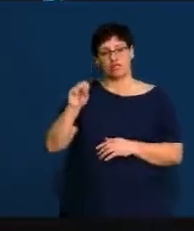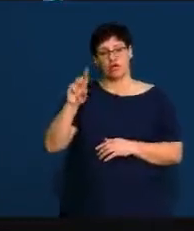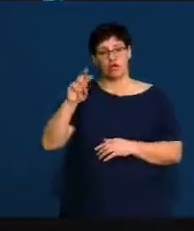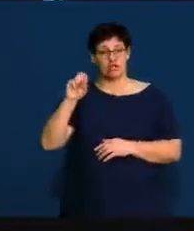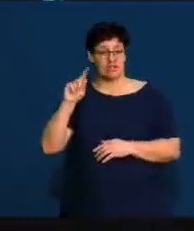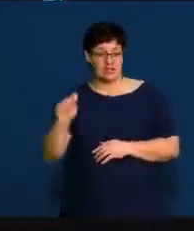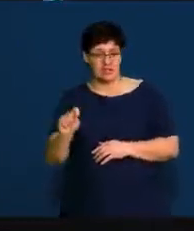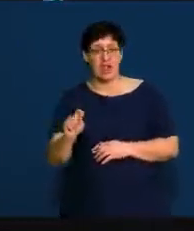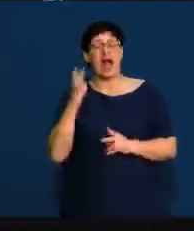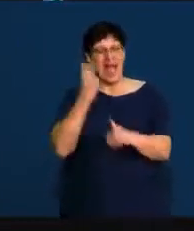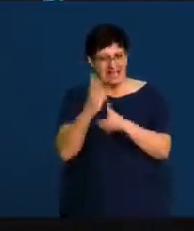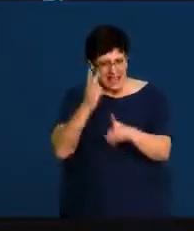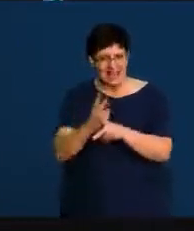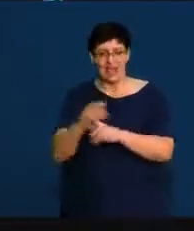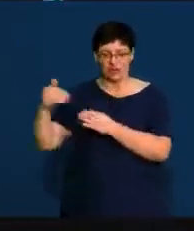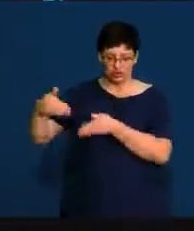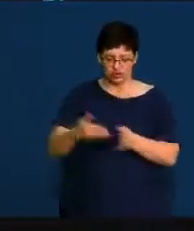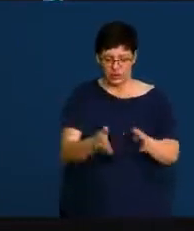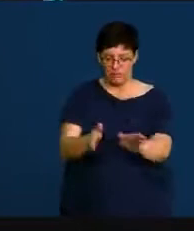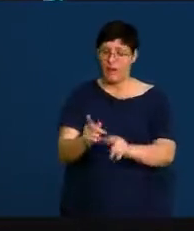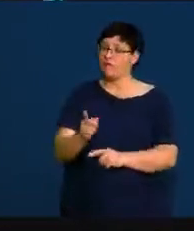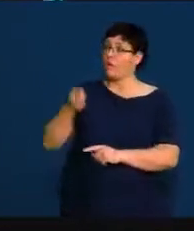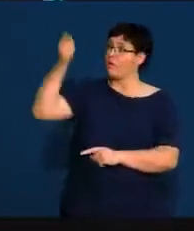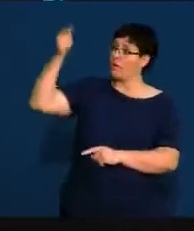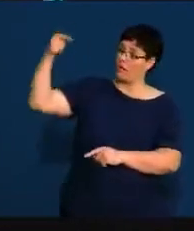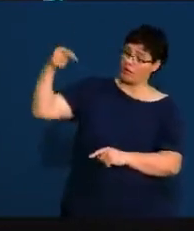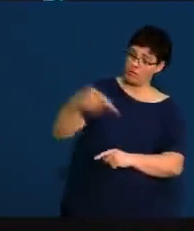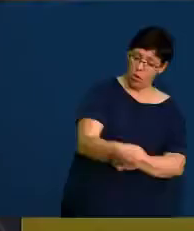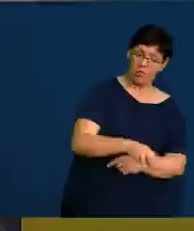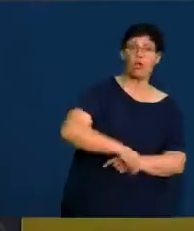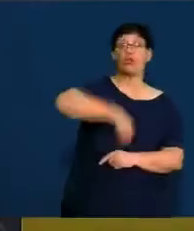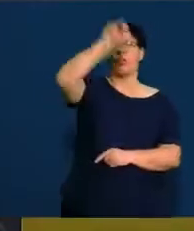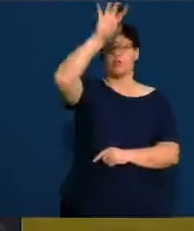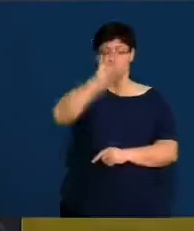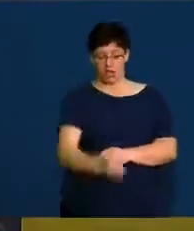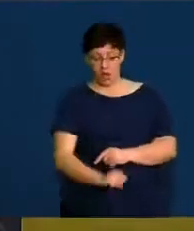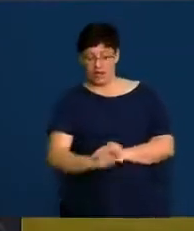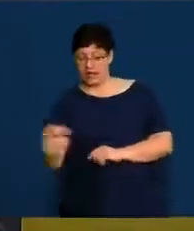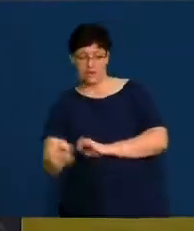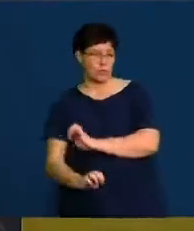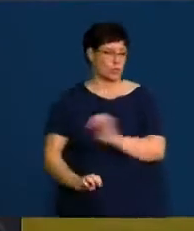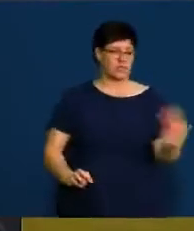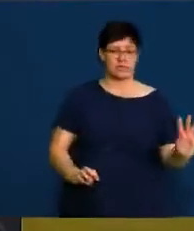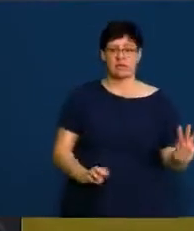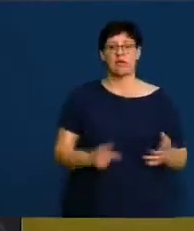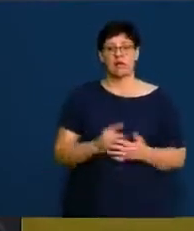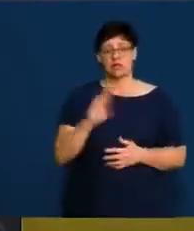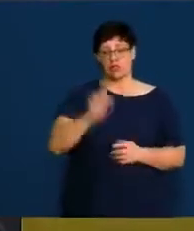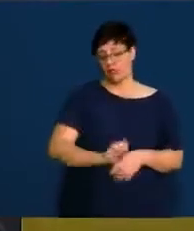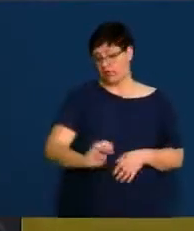flow, again, whether the river is flowing in a northerly, southerly, easterly, westerly,